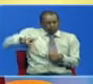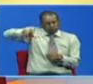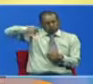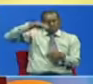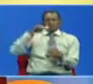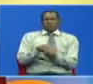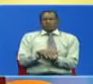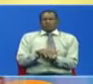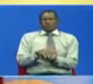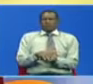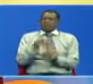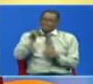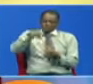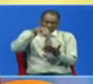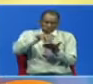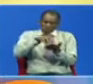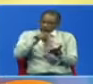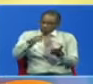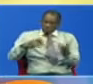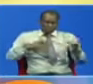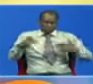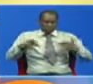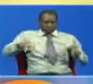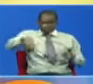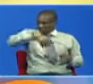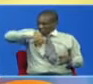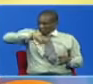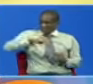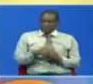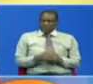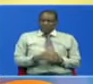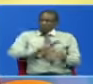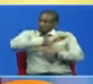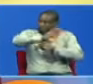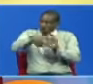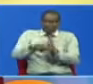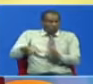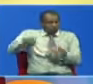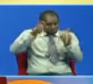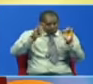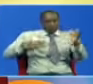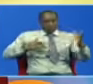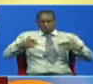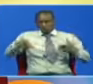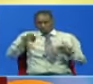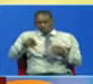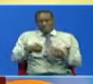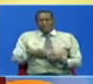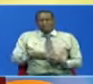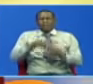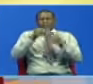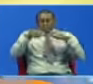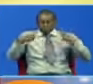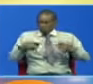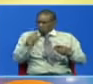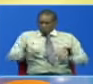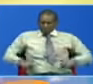This situation should be of concern to all of us, and particularly to the residents of these